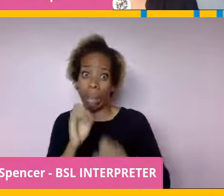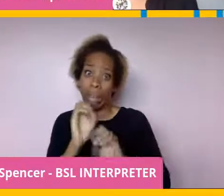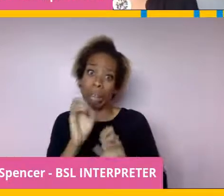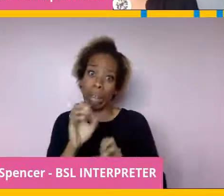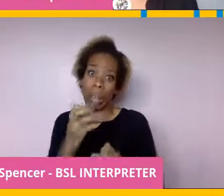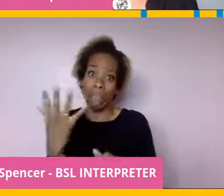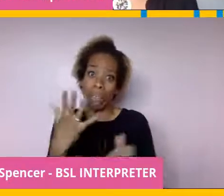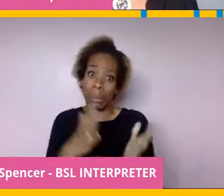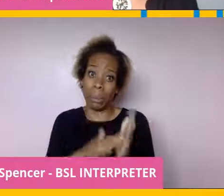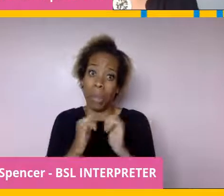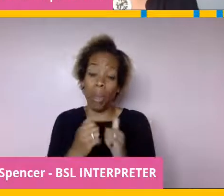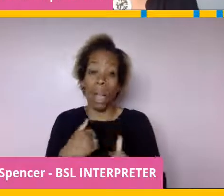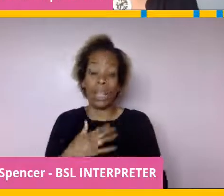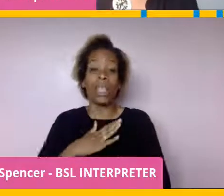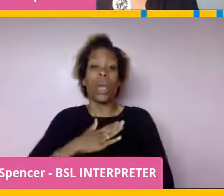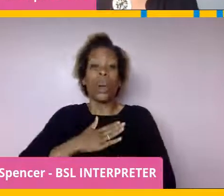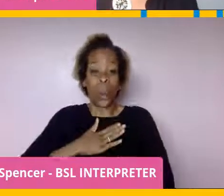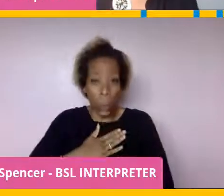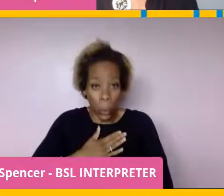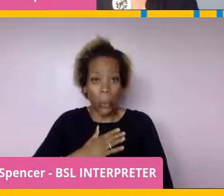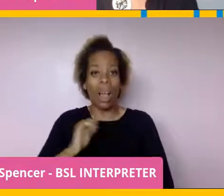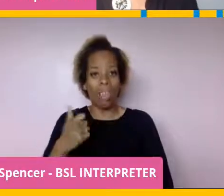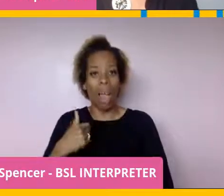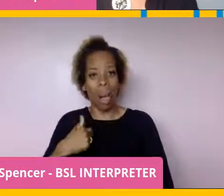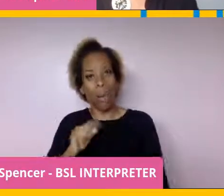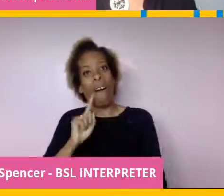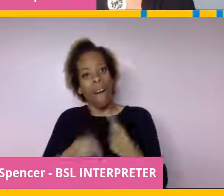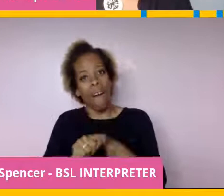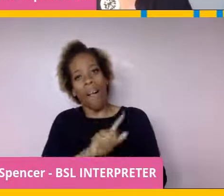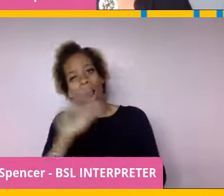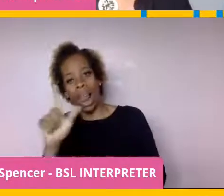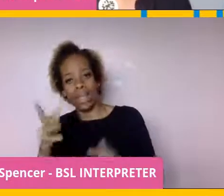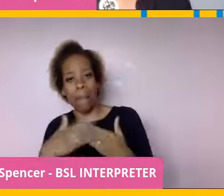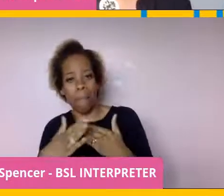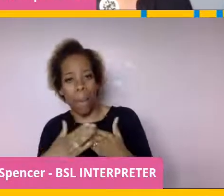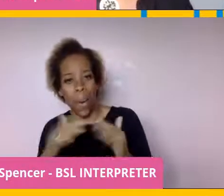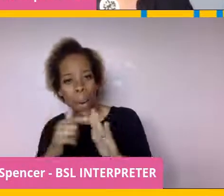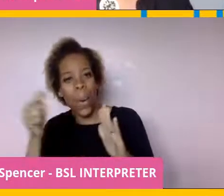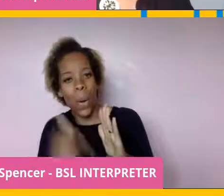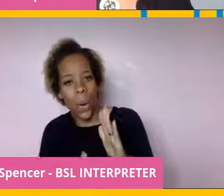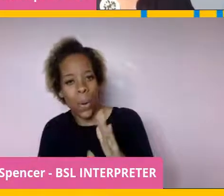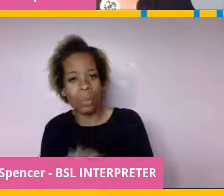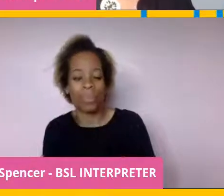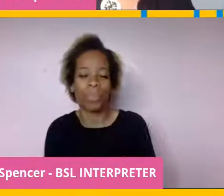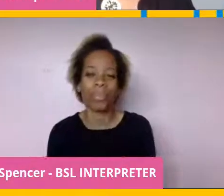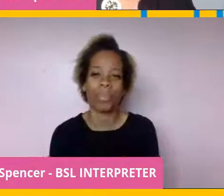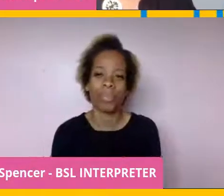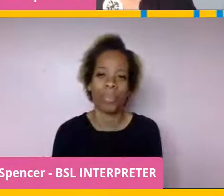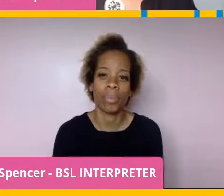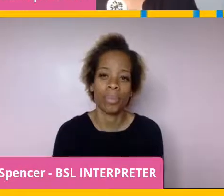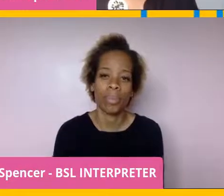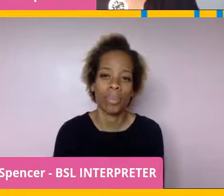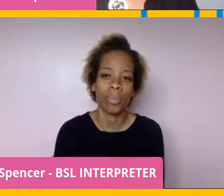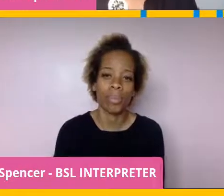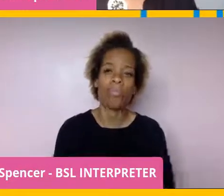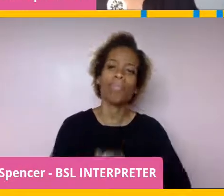I need to take a breath, and I'll come back in if there's anything you want me to pick up on. Okay, thank you, Vicky, and thank you for doing a good job on the questions and getting through lots